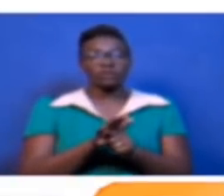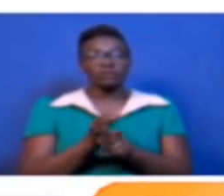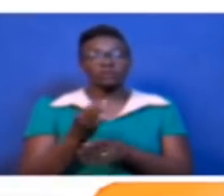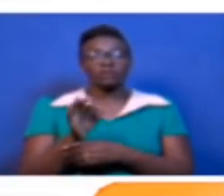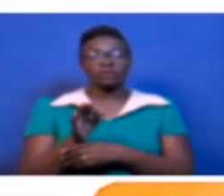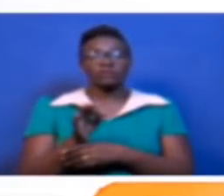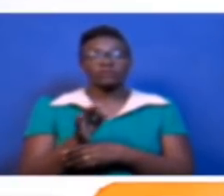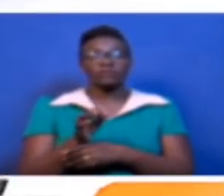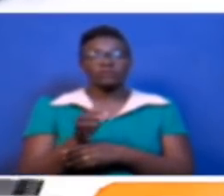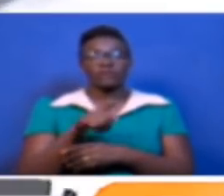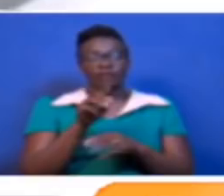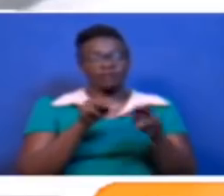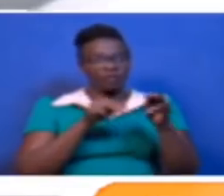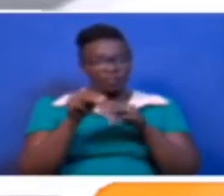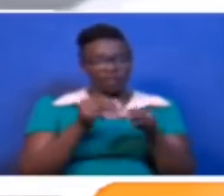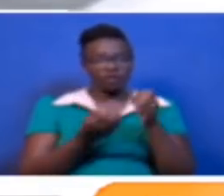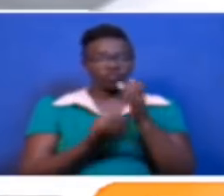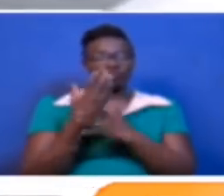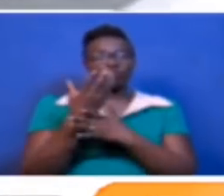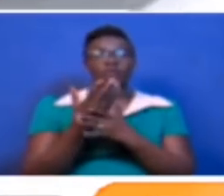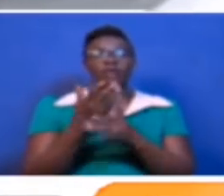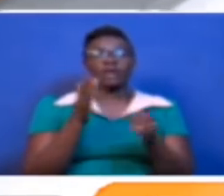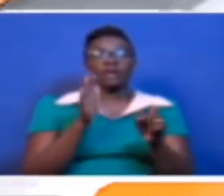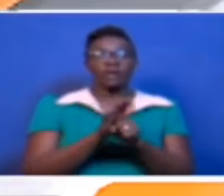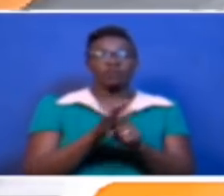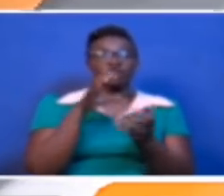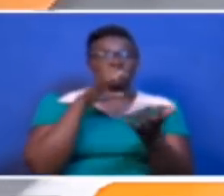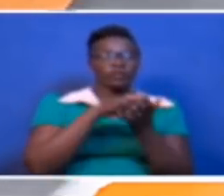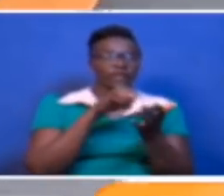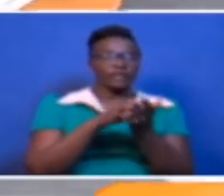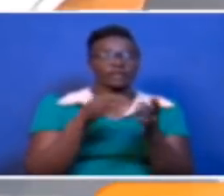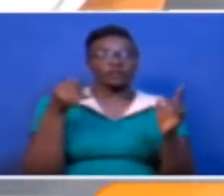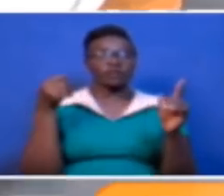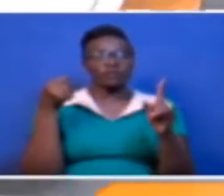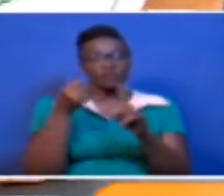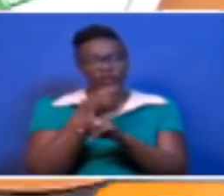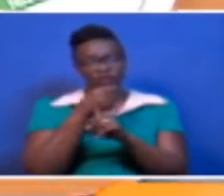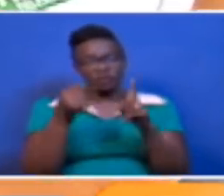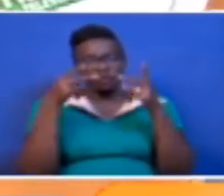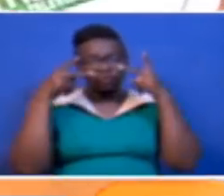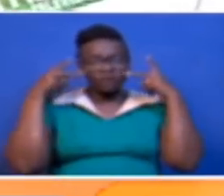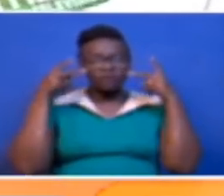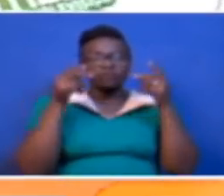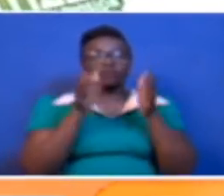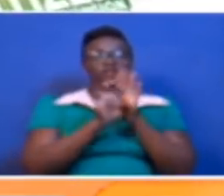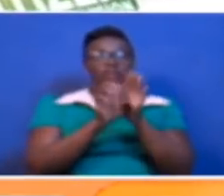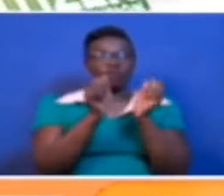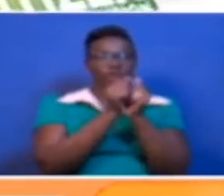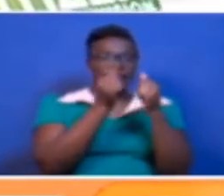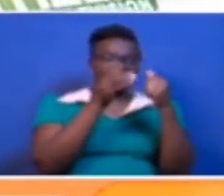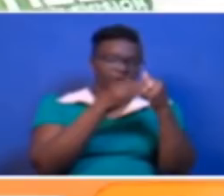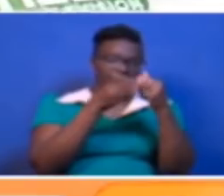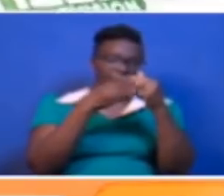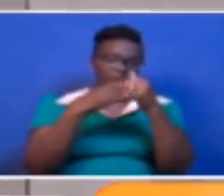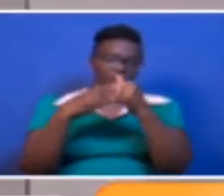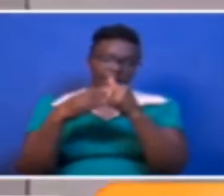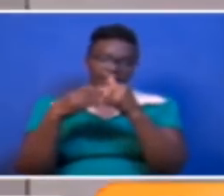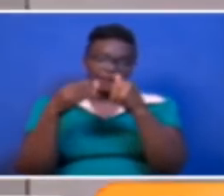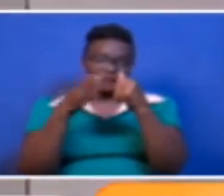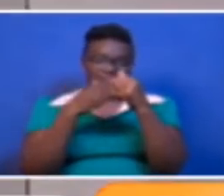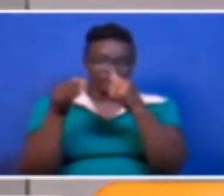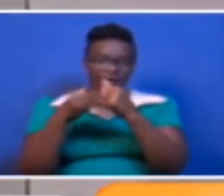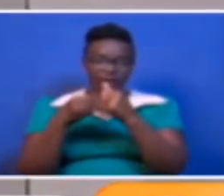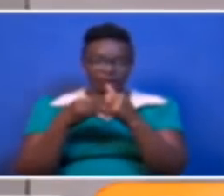you have managed to come up with a lot of cases of terrorism, and most of the 1998 bombing in the country. Yeah. When it happened